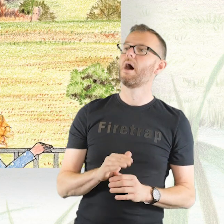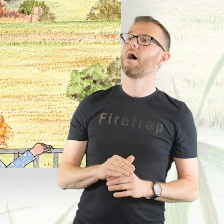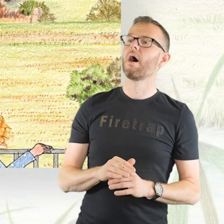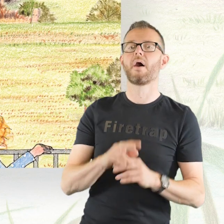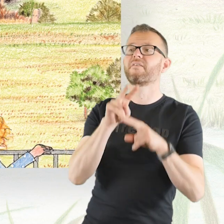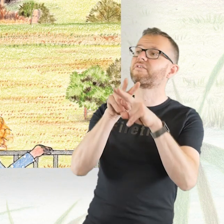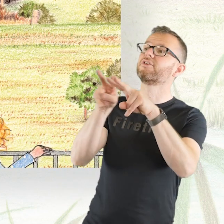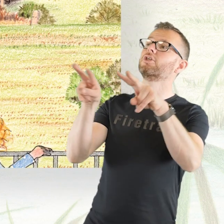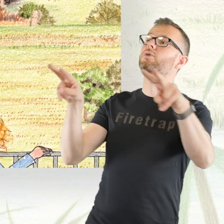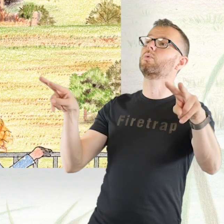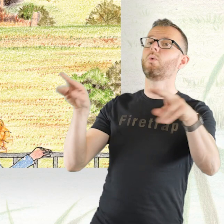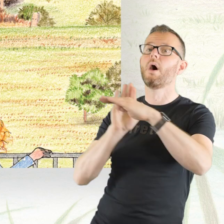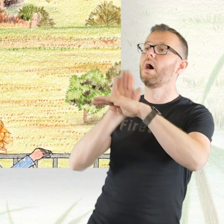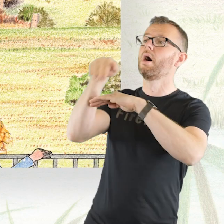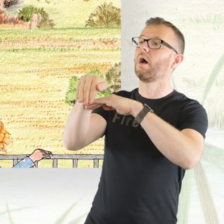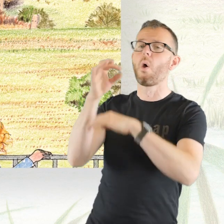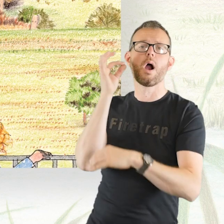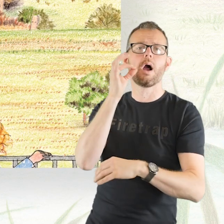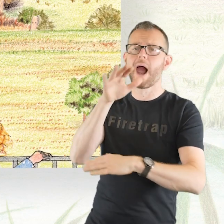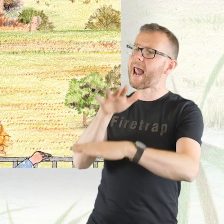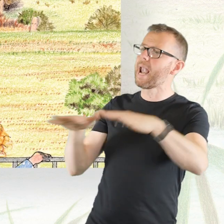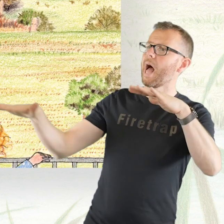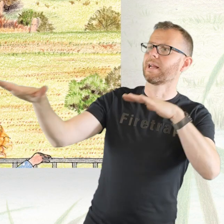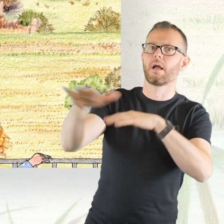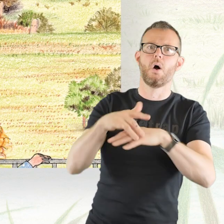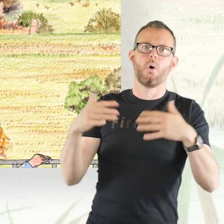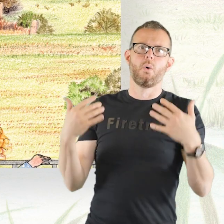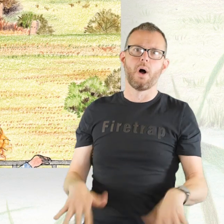The view across the lake was amazing.